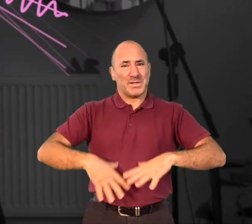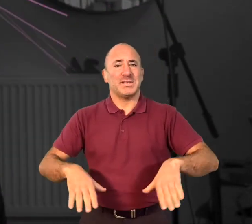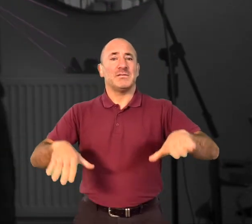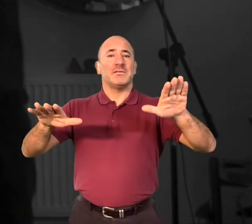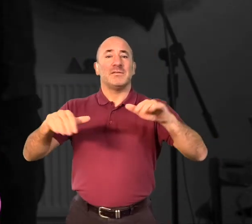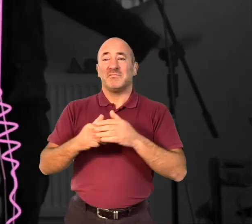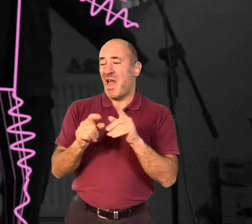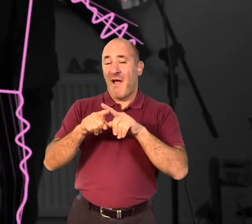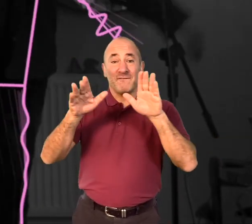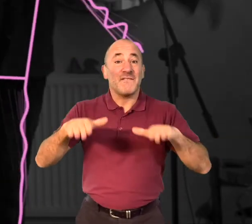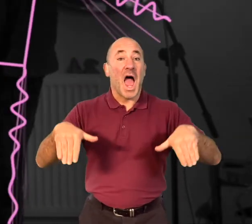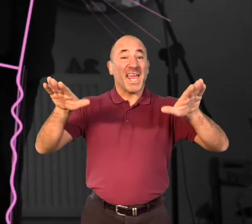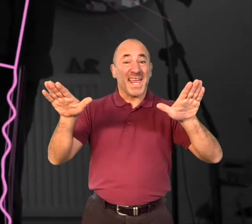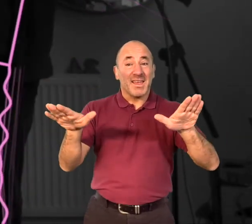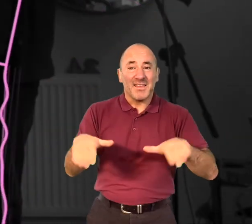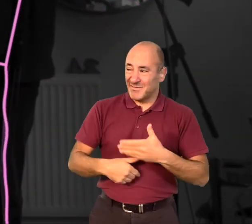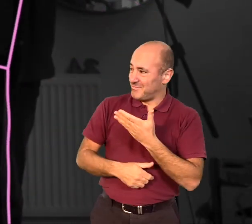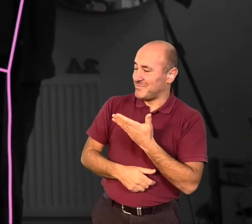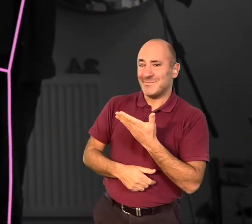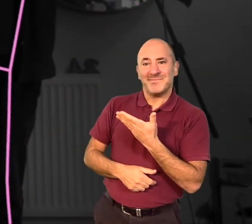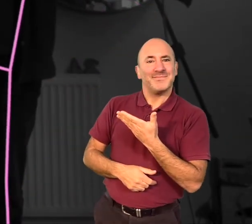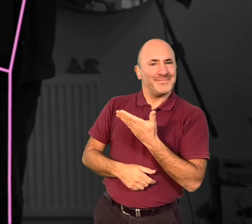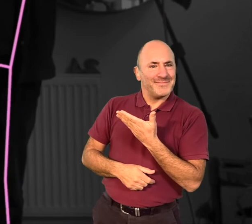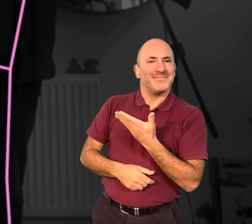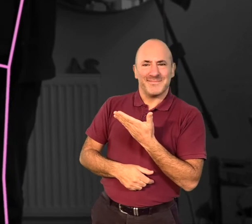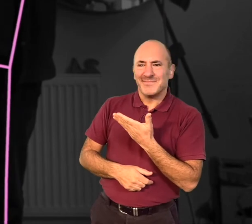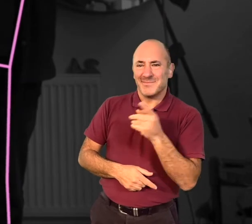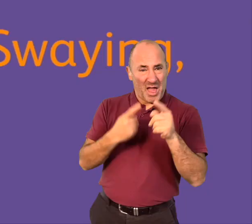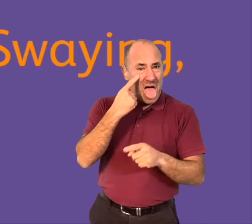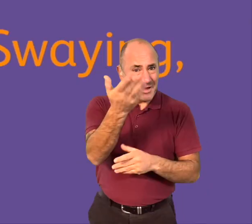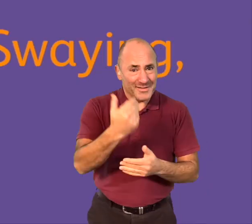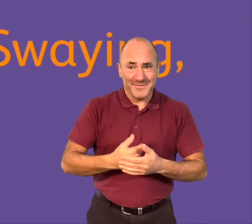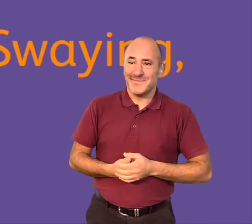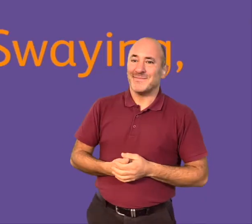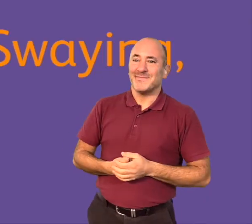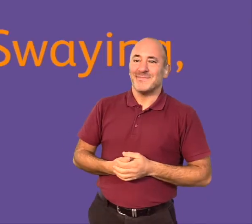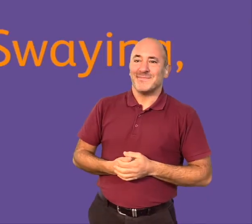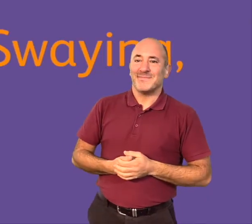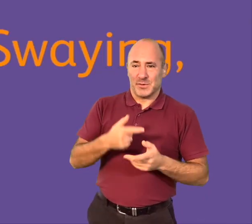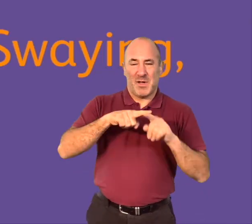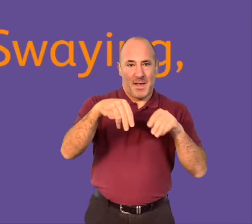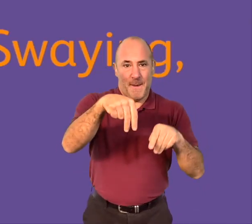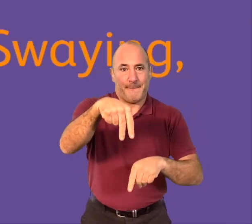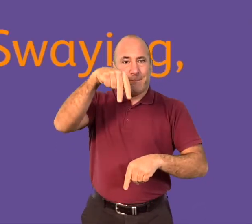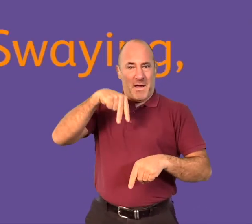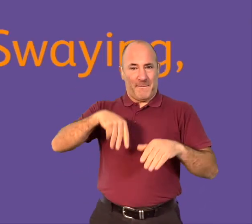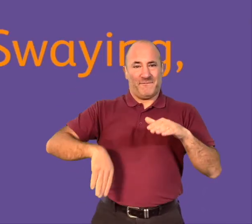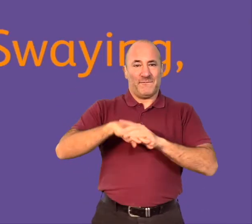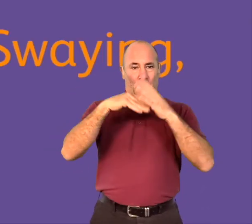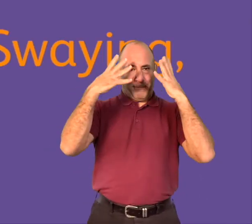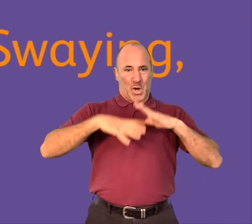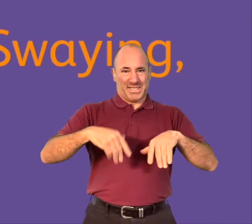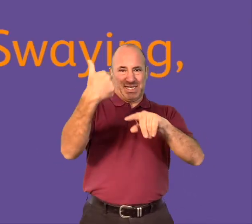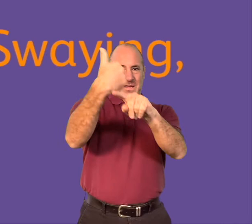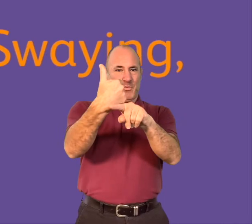Like flying as well, that's a nice one. And give it a go. Stand back to fit your whole body